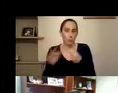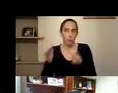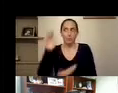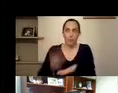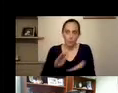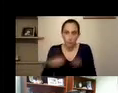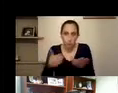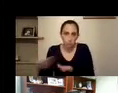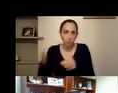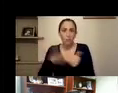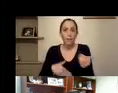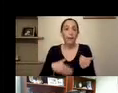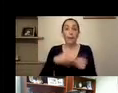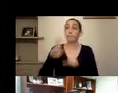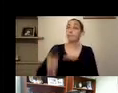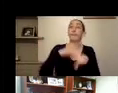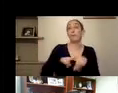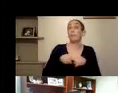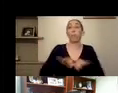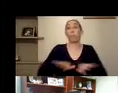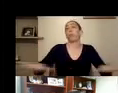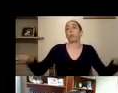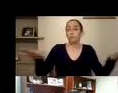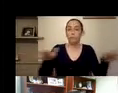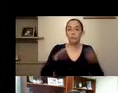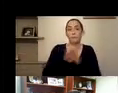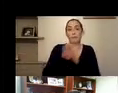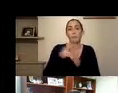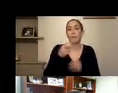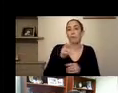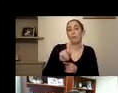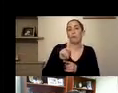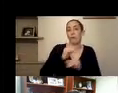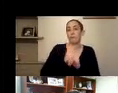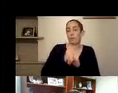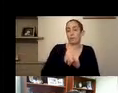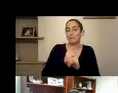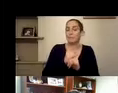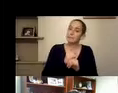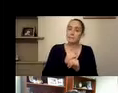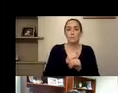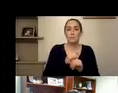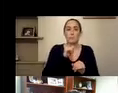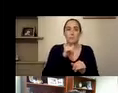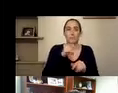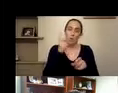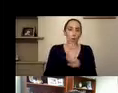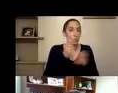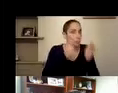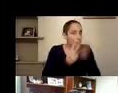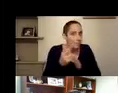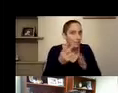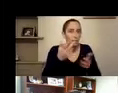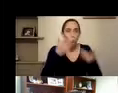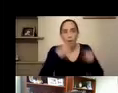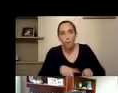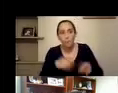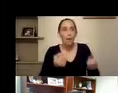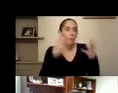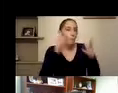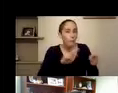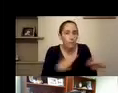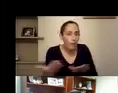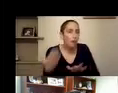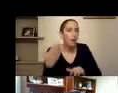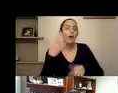the very unknown and potentially dangerous path that we could take without the invention of